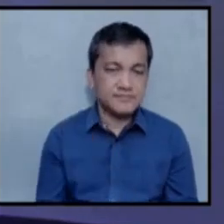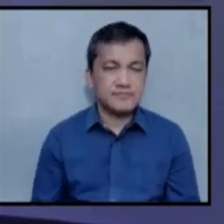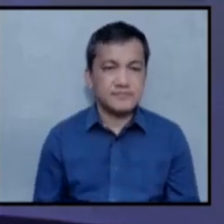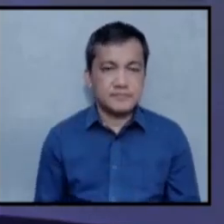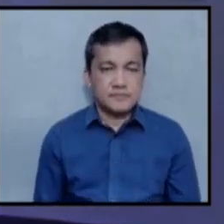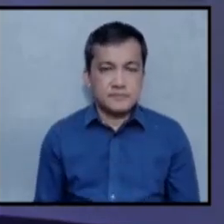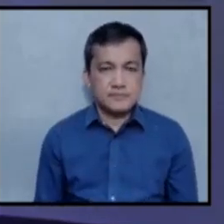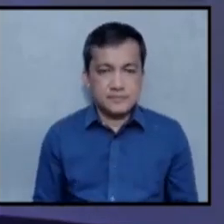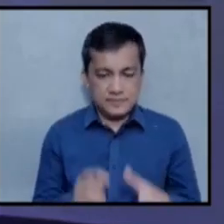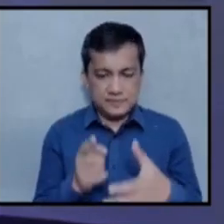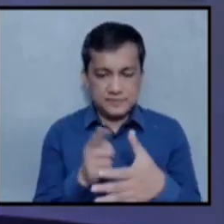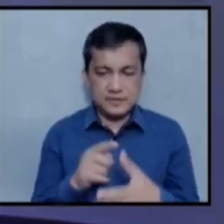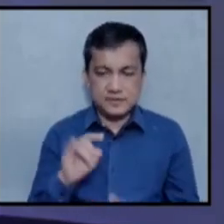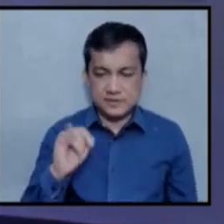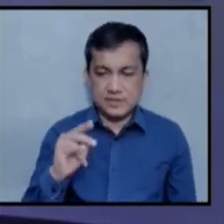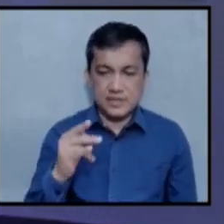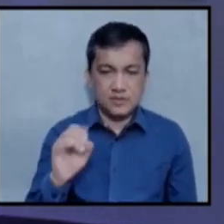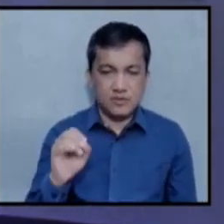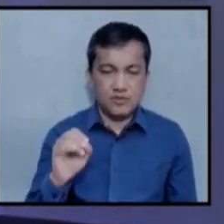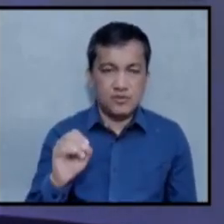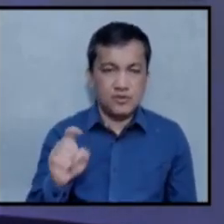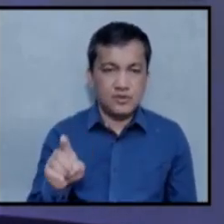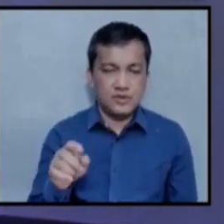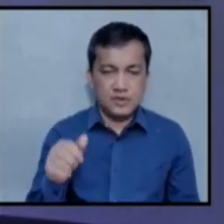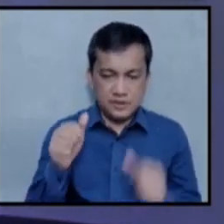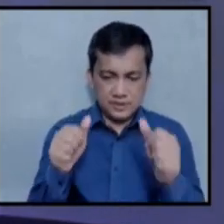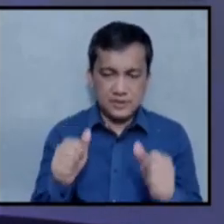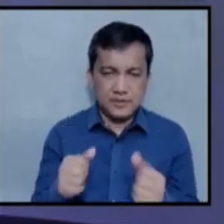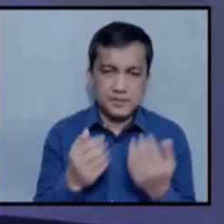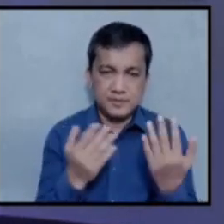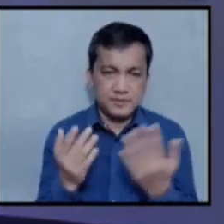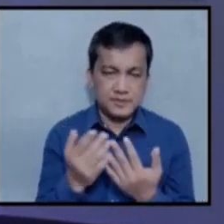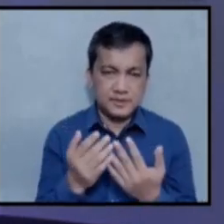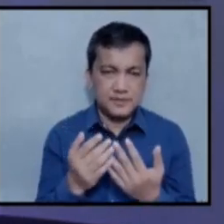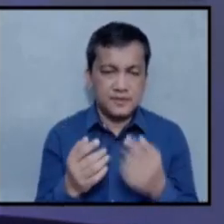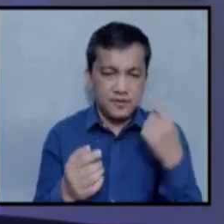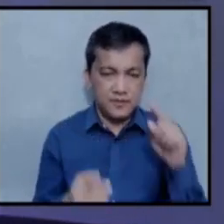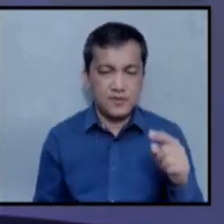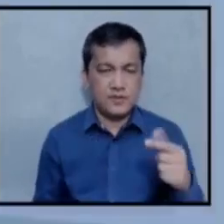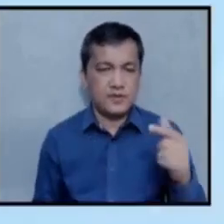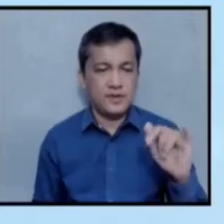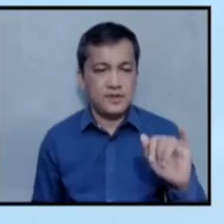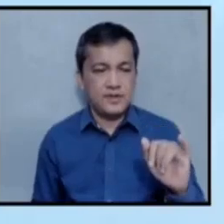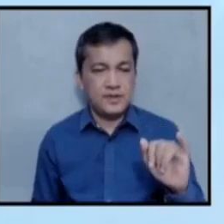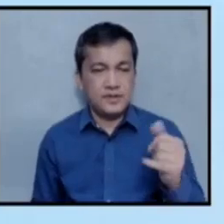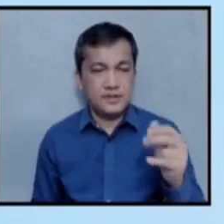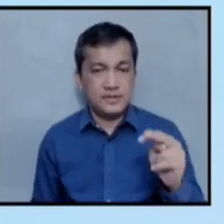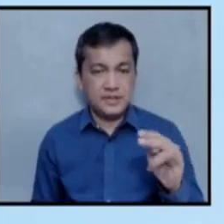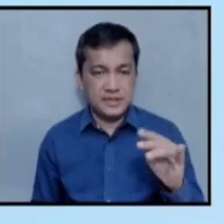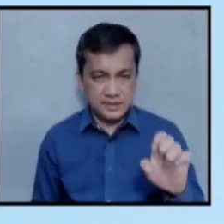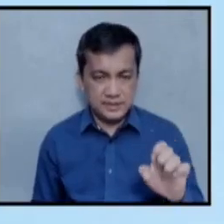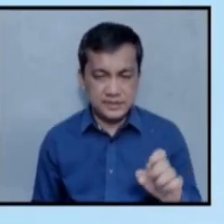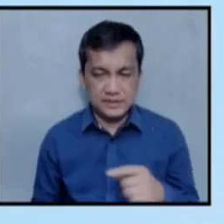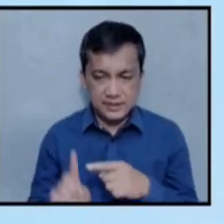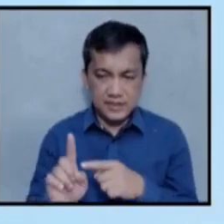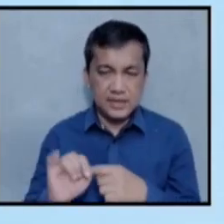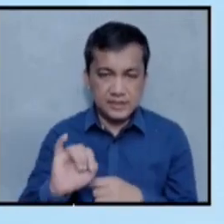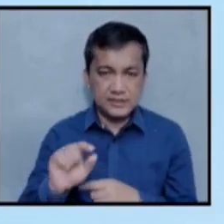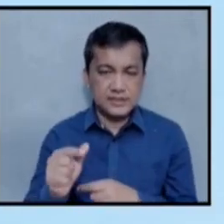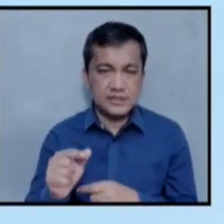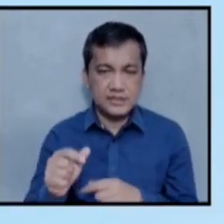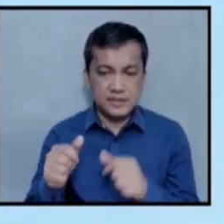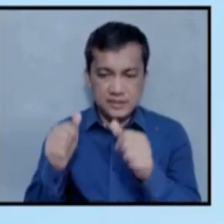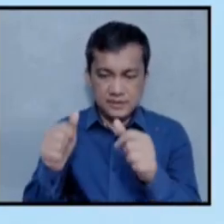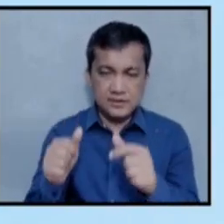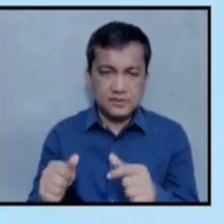Jericho Rosales, nag-post ng birthday greeting para kay Janine Gutierrez. Sa kanyang IG account, nag-upload na ilang photos